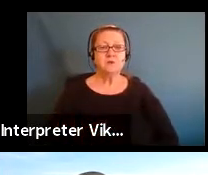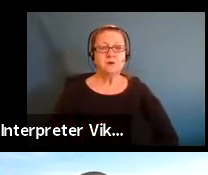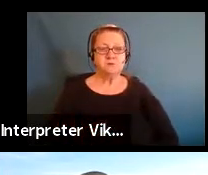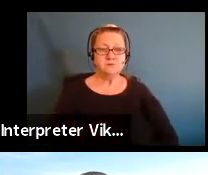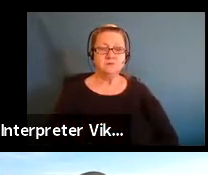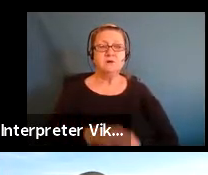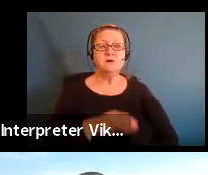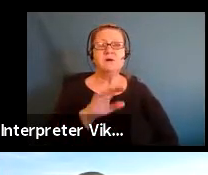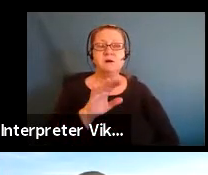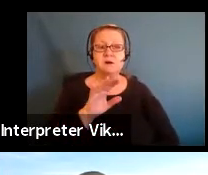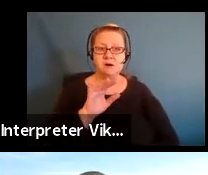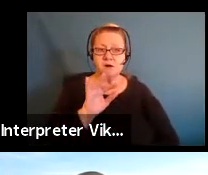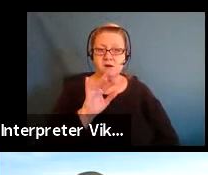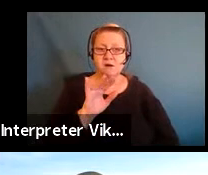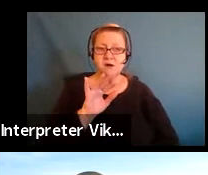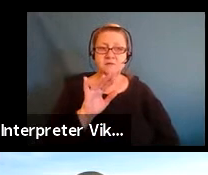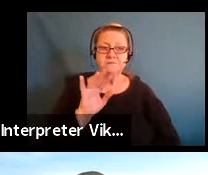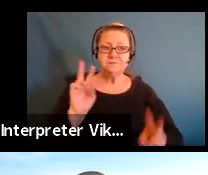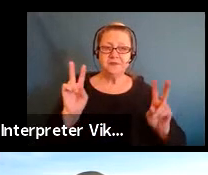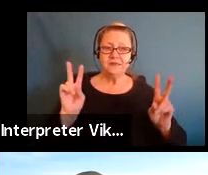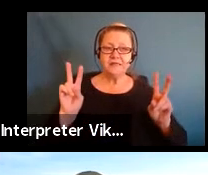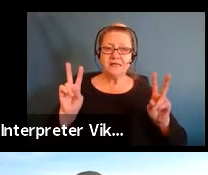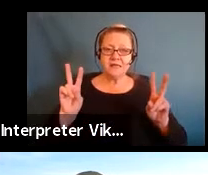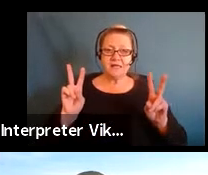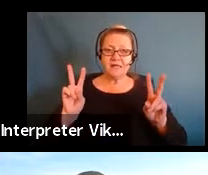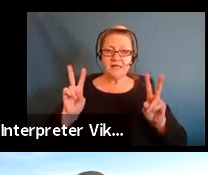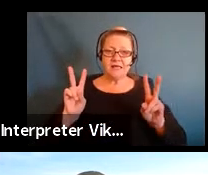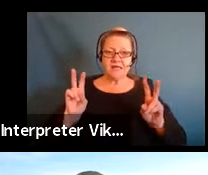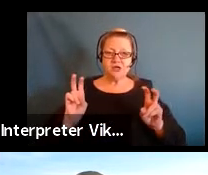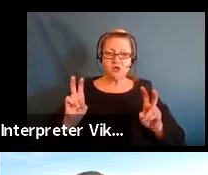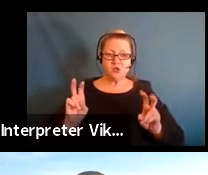the issue of,